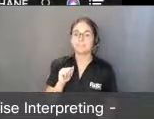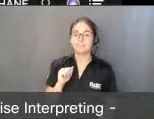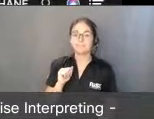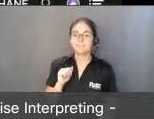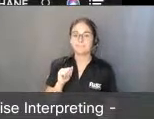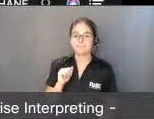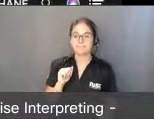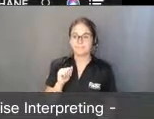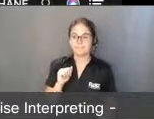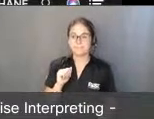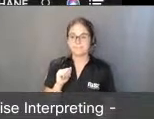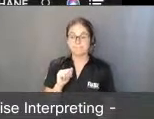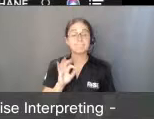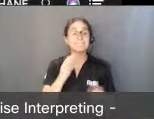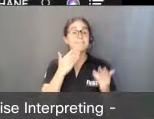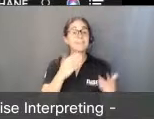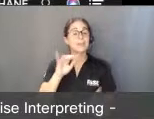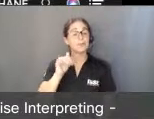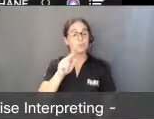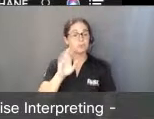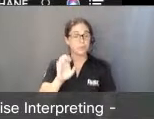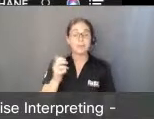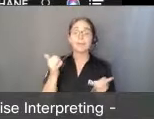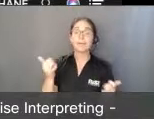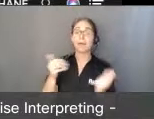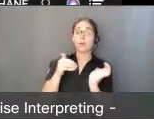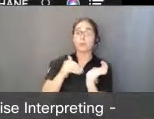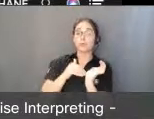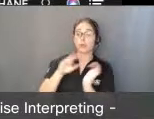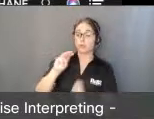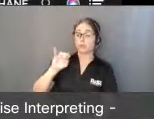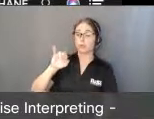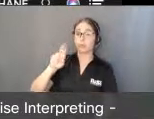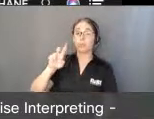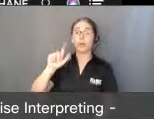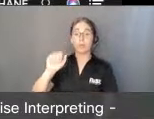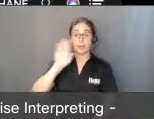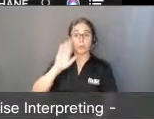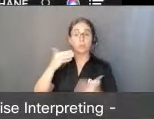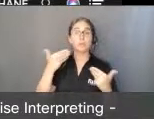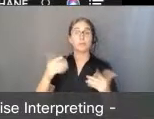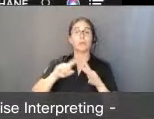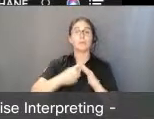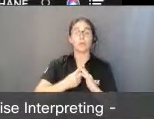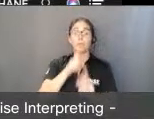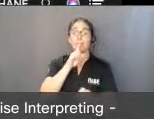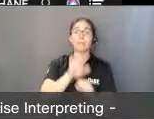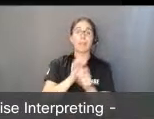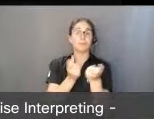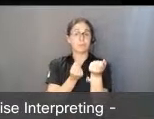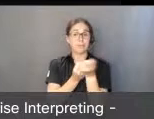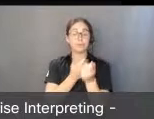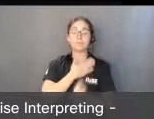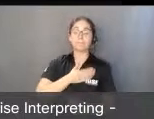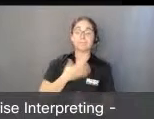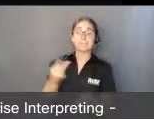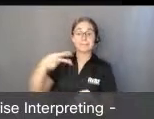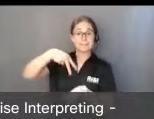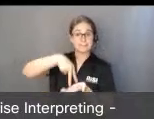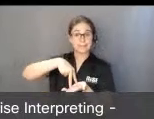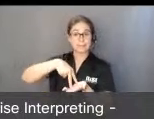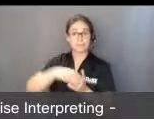you, Joanne. I'd now like to ask Dr. Miranda to please lead us in the Pledge of Allegiance. Please stand.